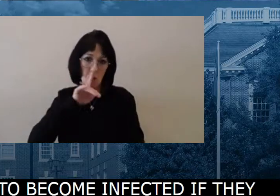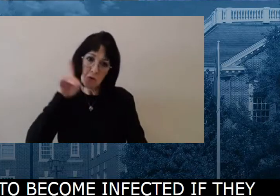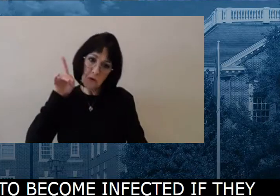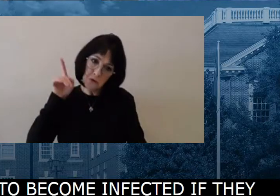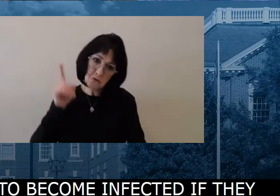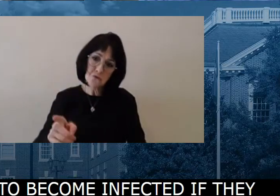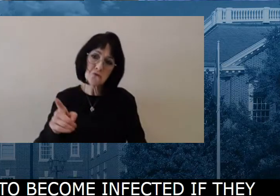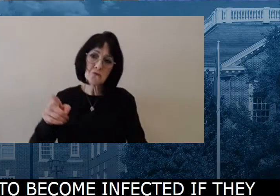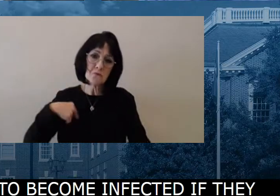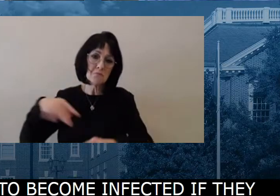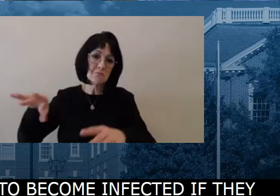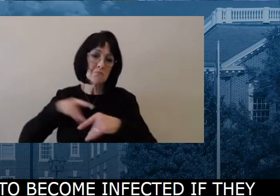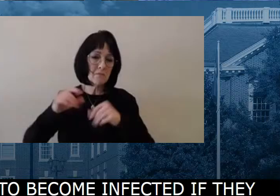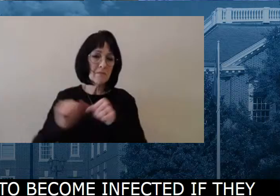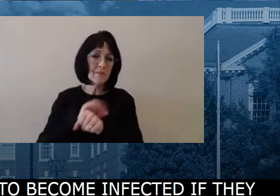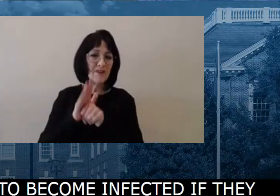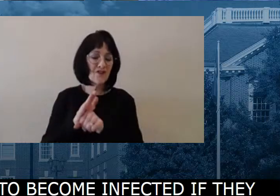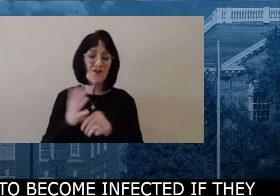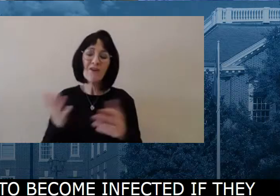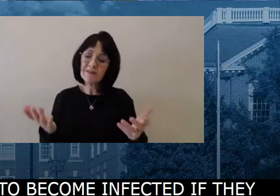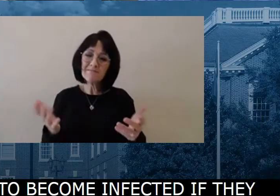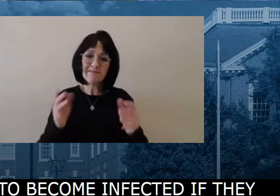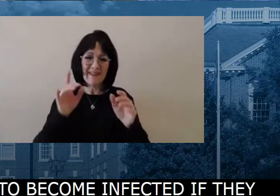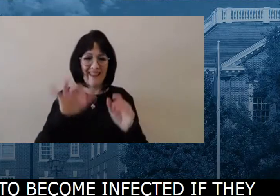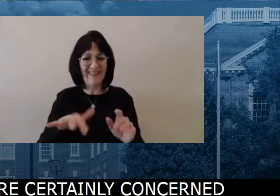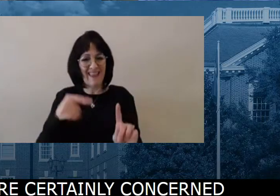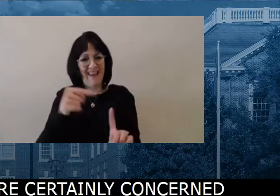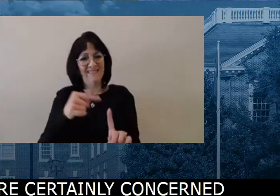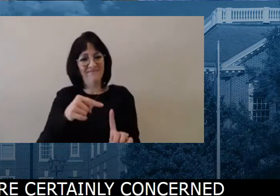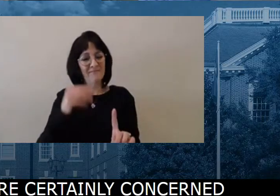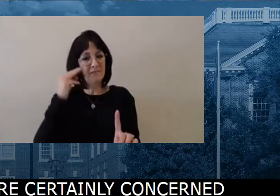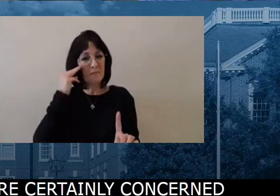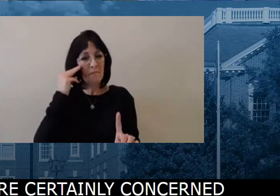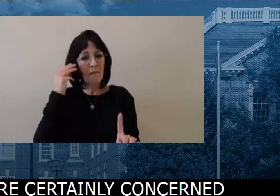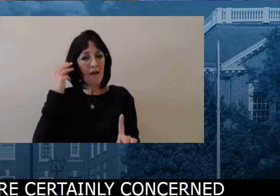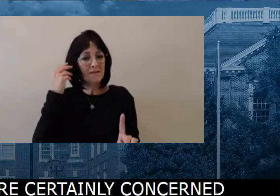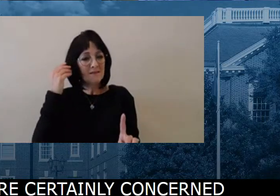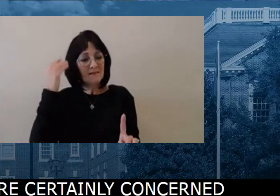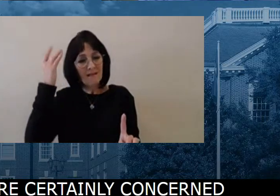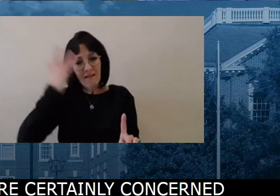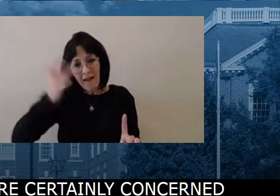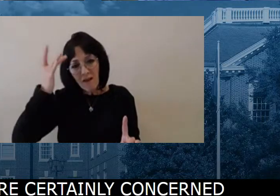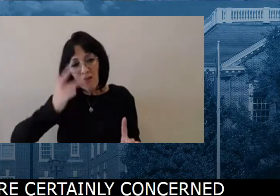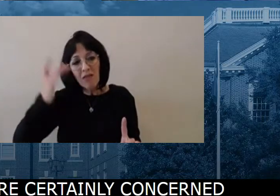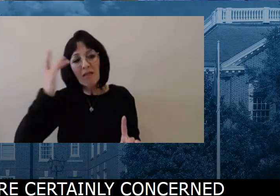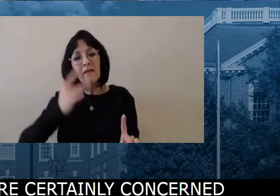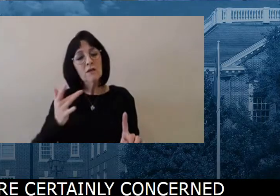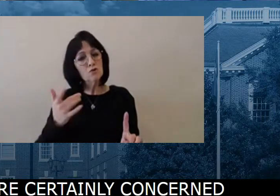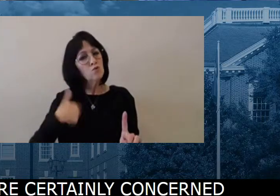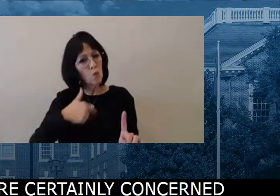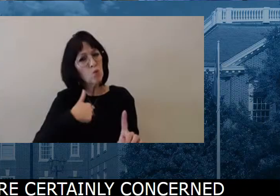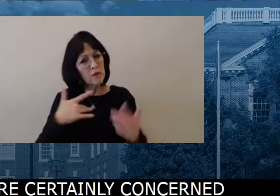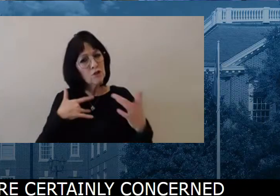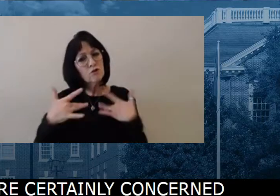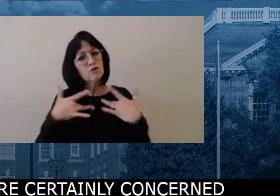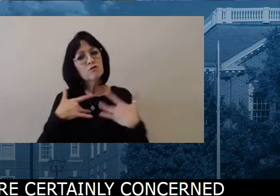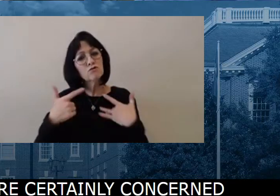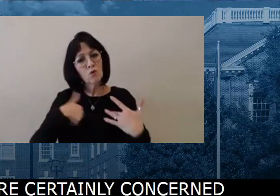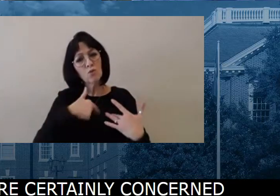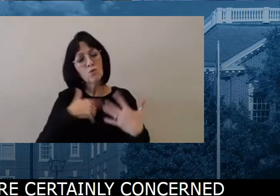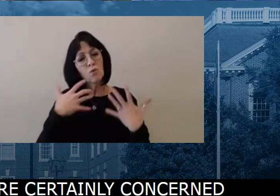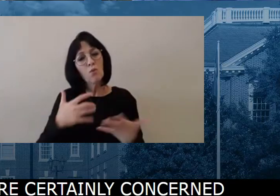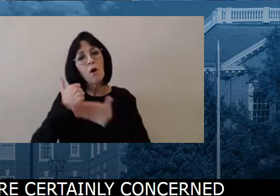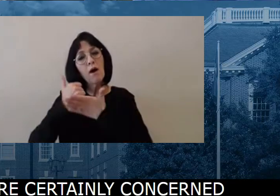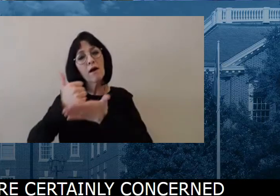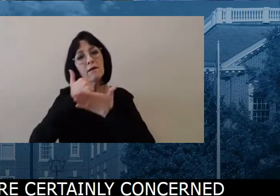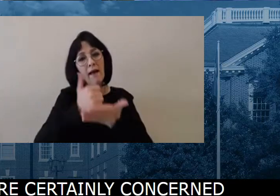certainly concerned about mental health as well as the physical health impacts of this pandemic